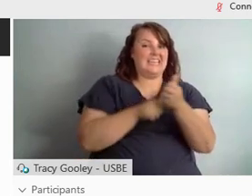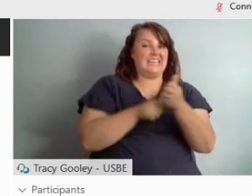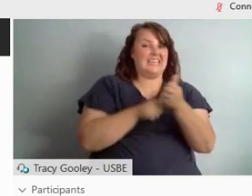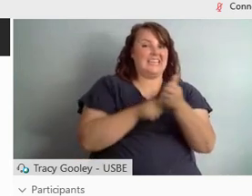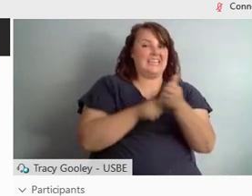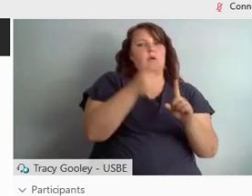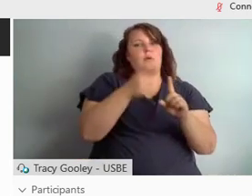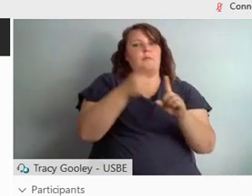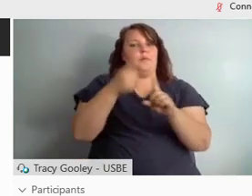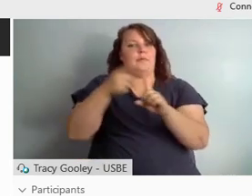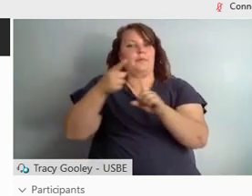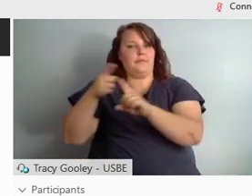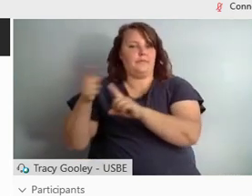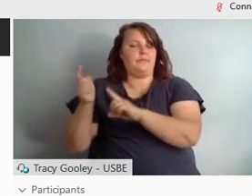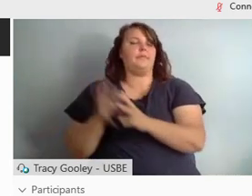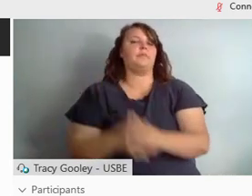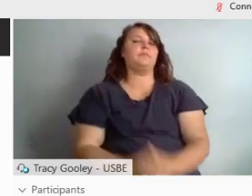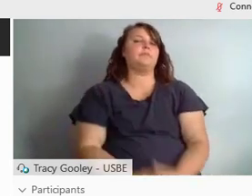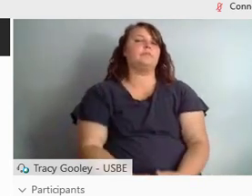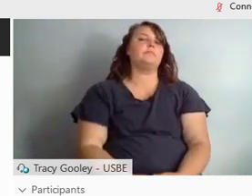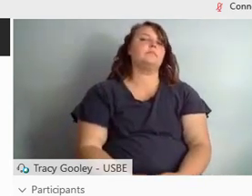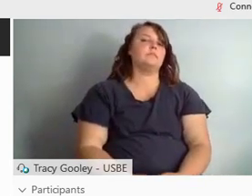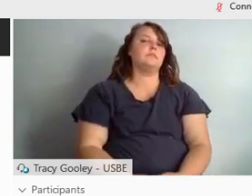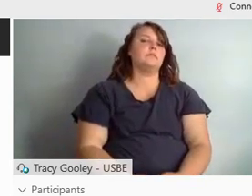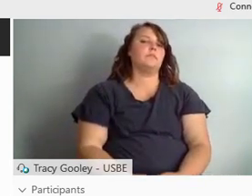each letter sound named.